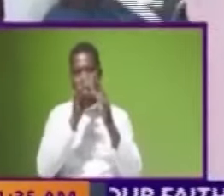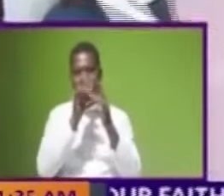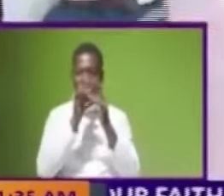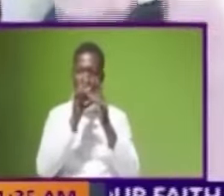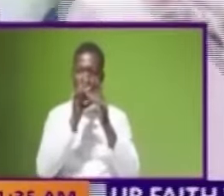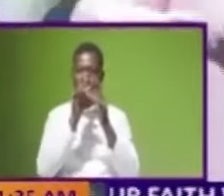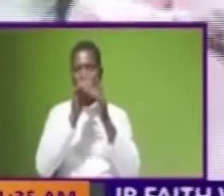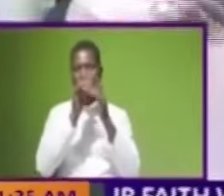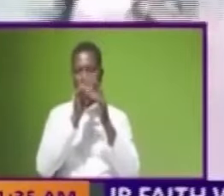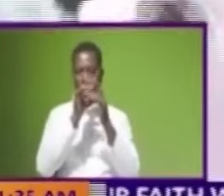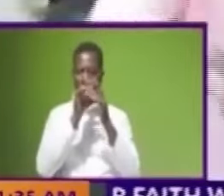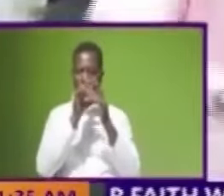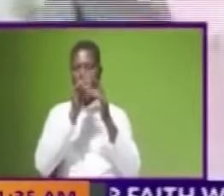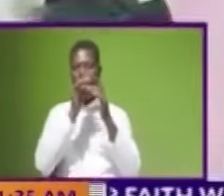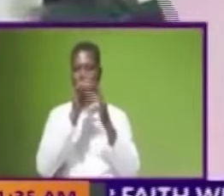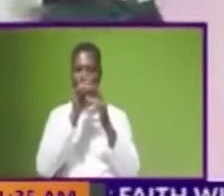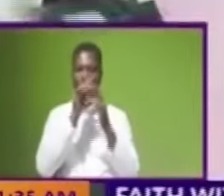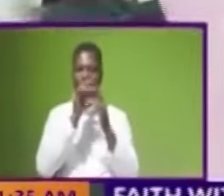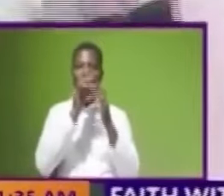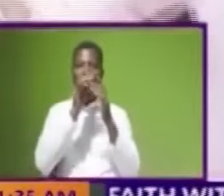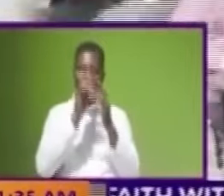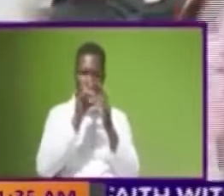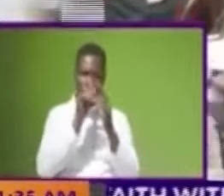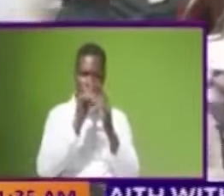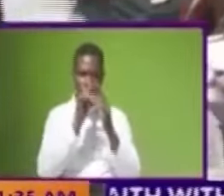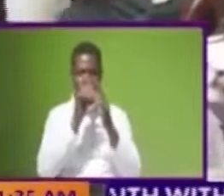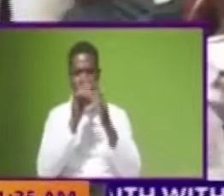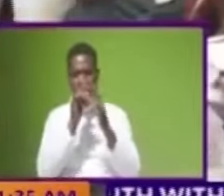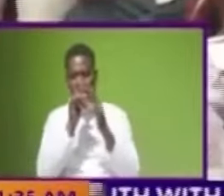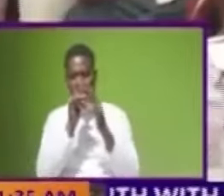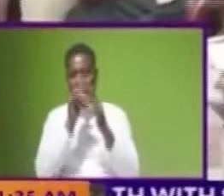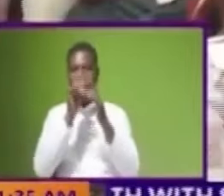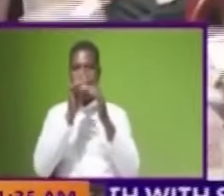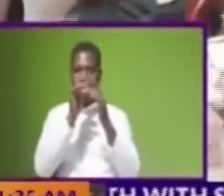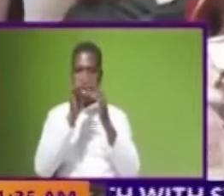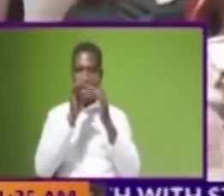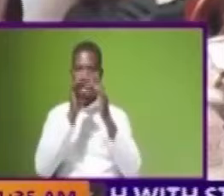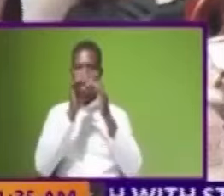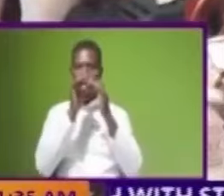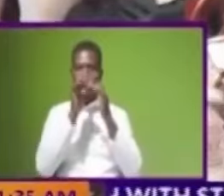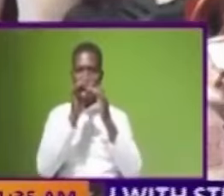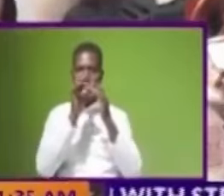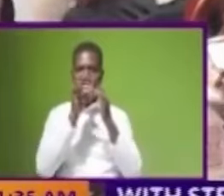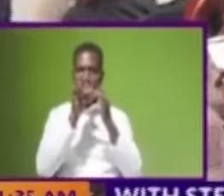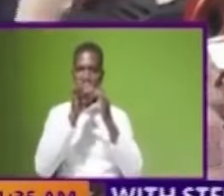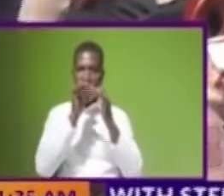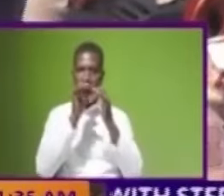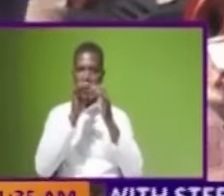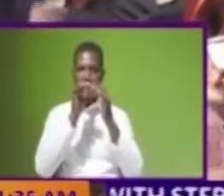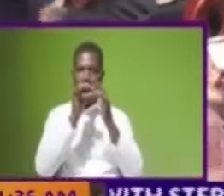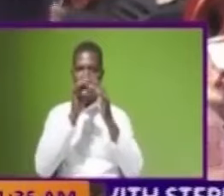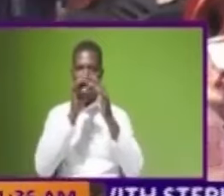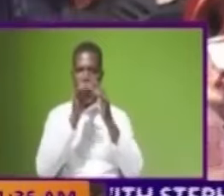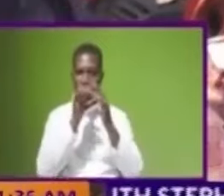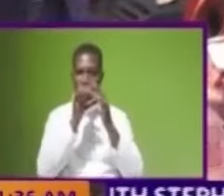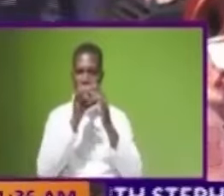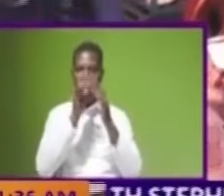don't sit down. Philadelphia, your mind. And the wouldn't mua, wohu.